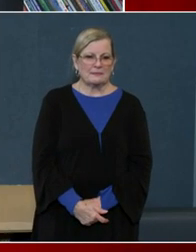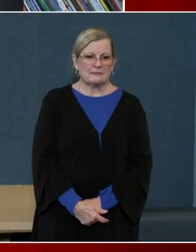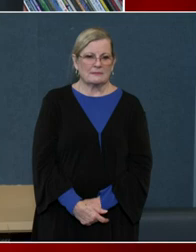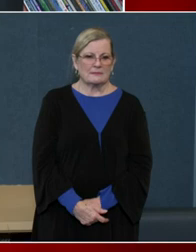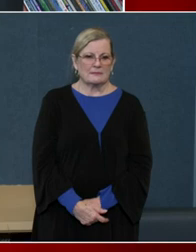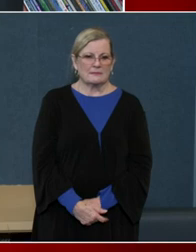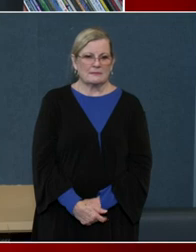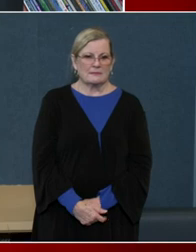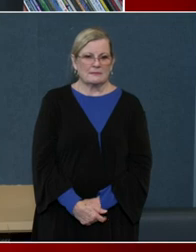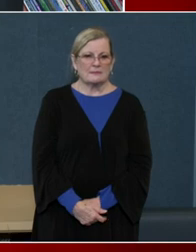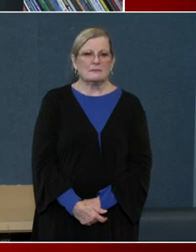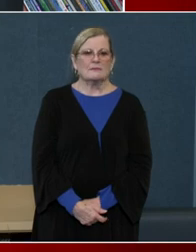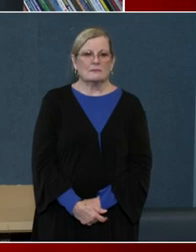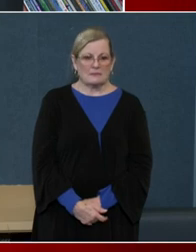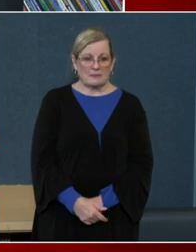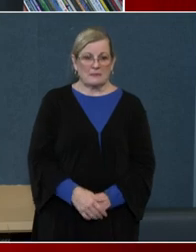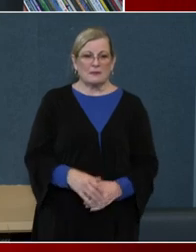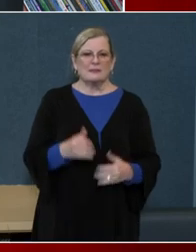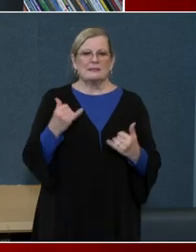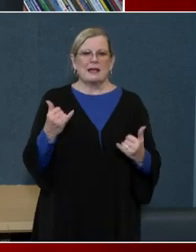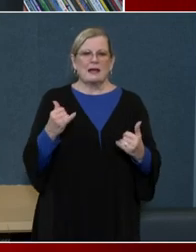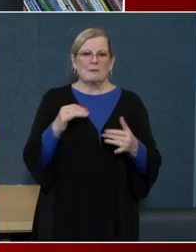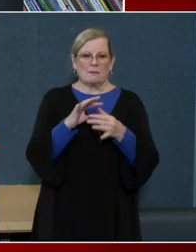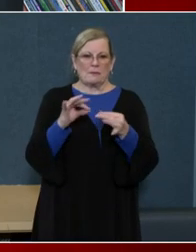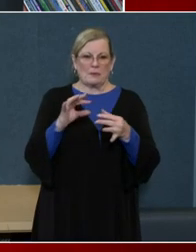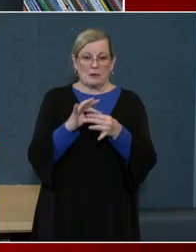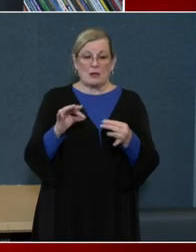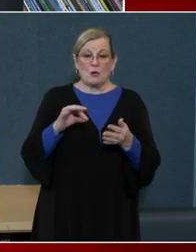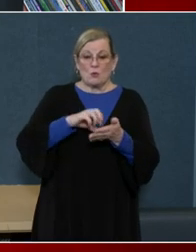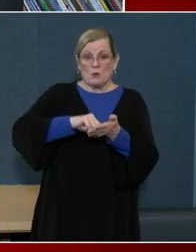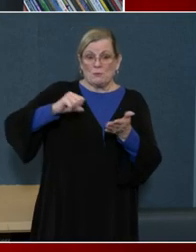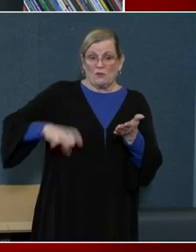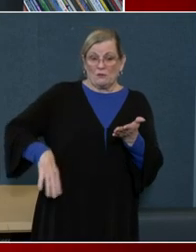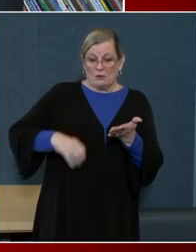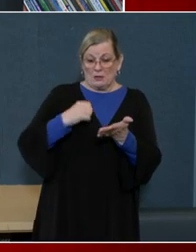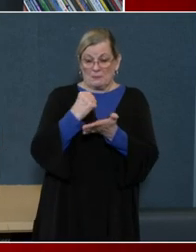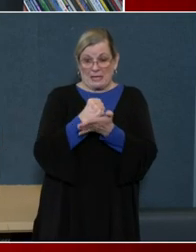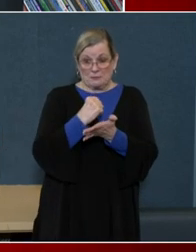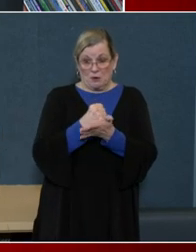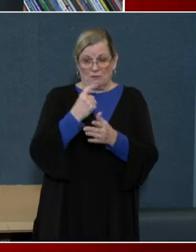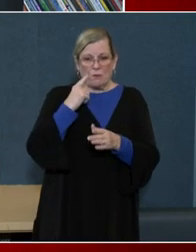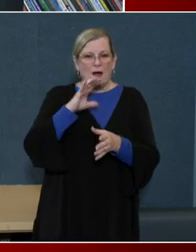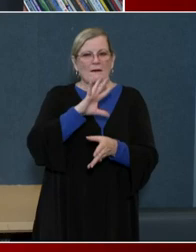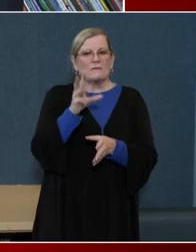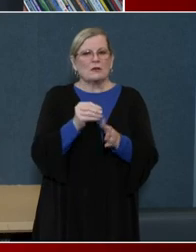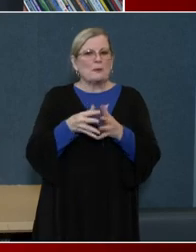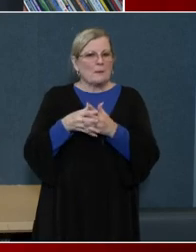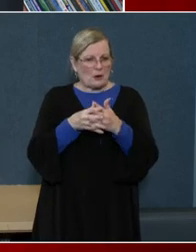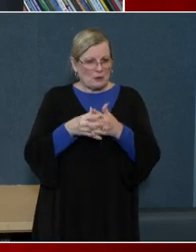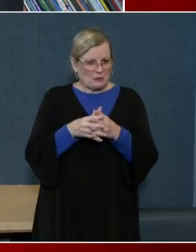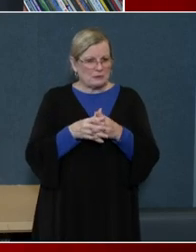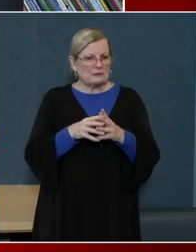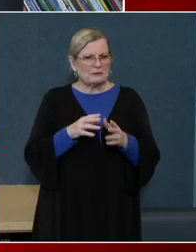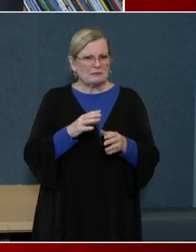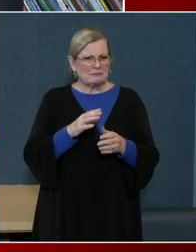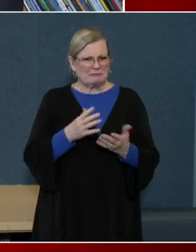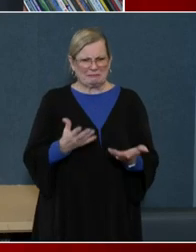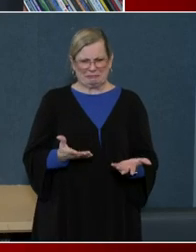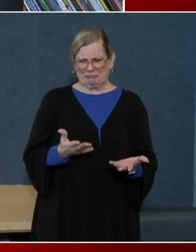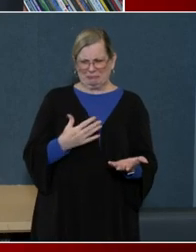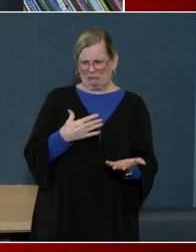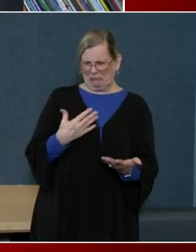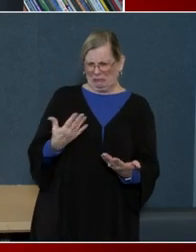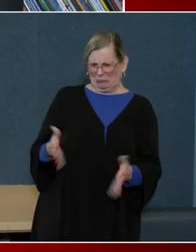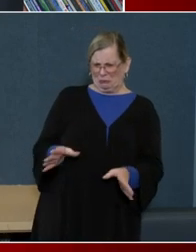for African American residents. Do you have a stance on that? I have not looked at that. I'm not familiar with that. I do know that there are two